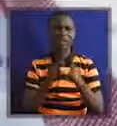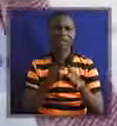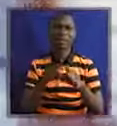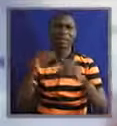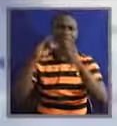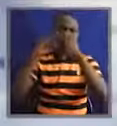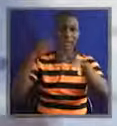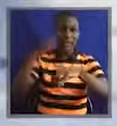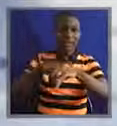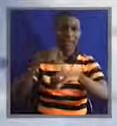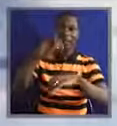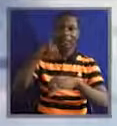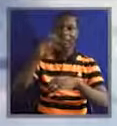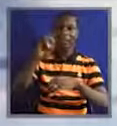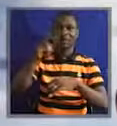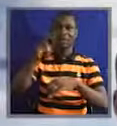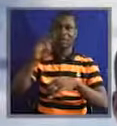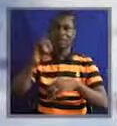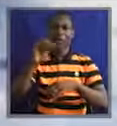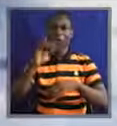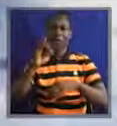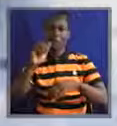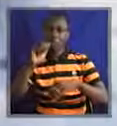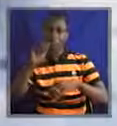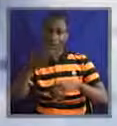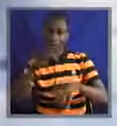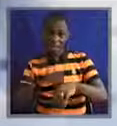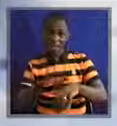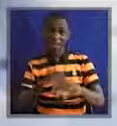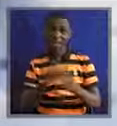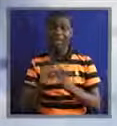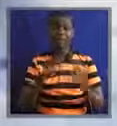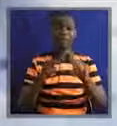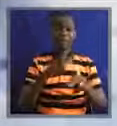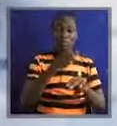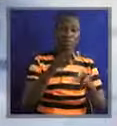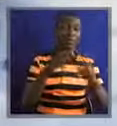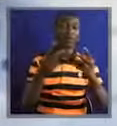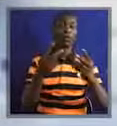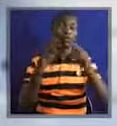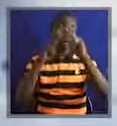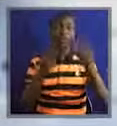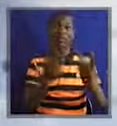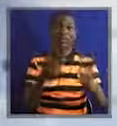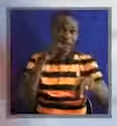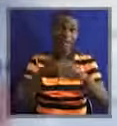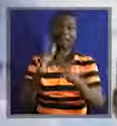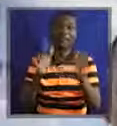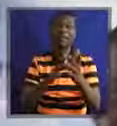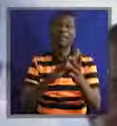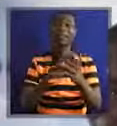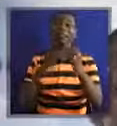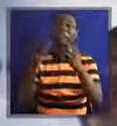bresso, Jeremiah no ebresso. So be too kind for us as we are called deep for be honor. A bread radi yes to Christo Biano, Sadia